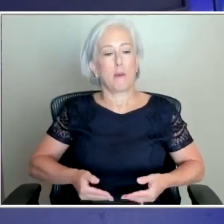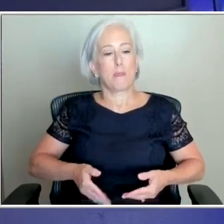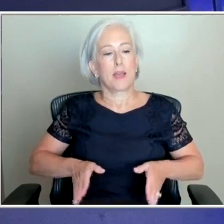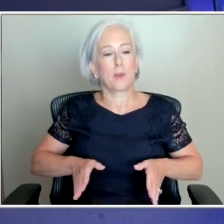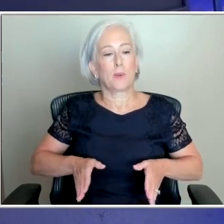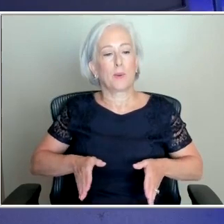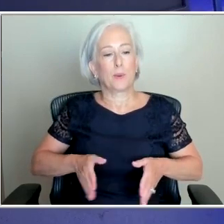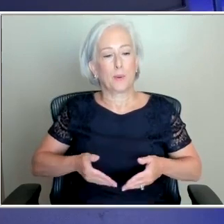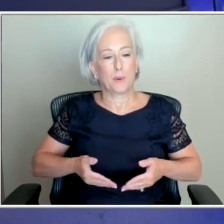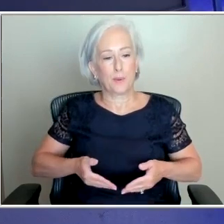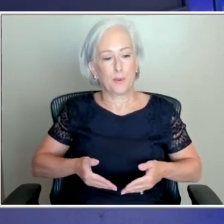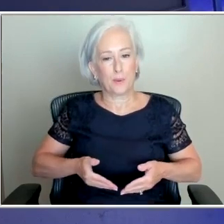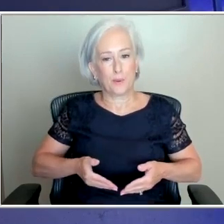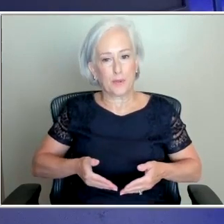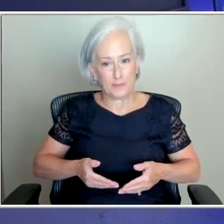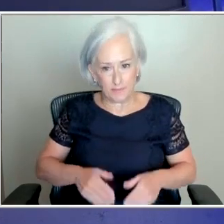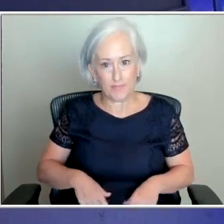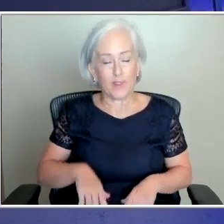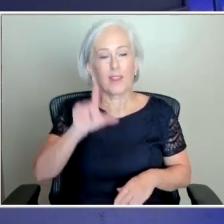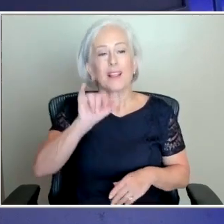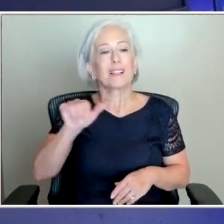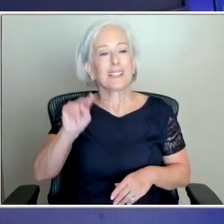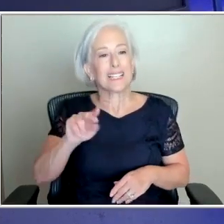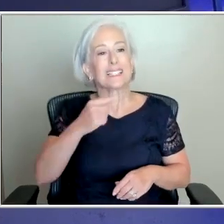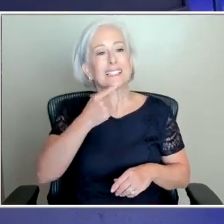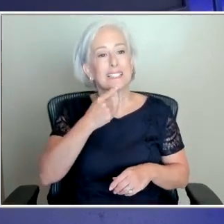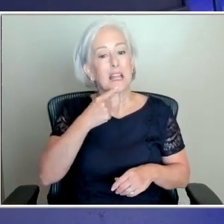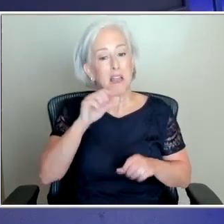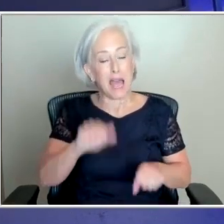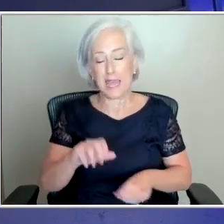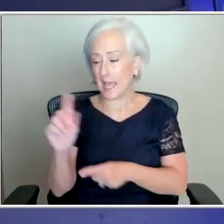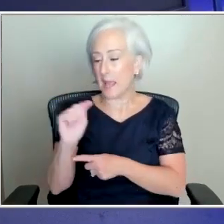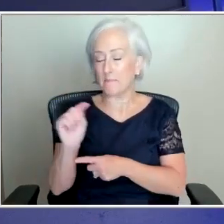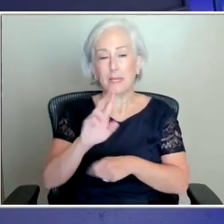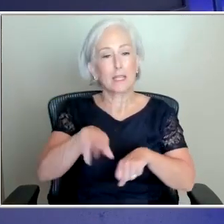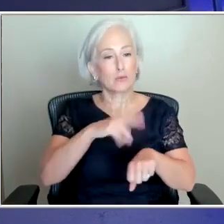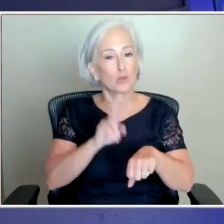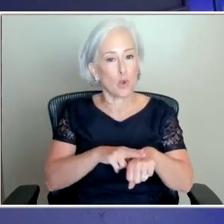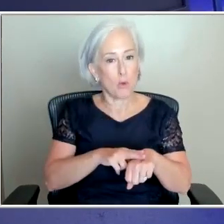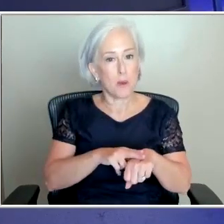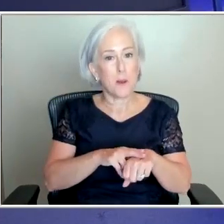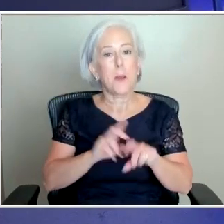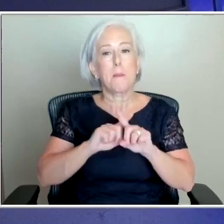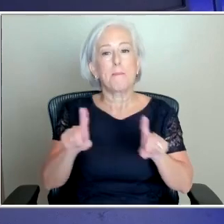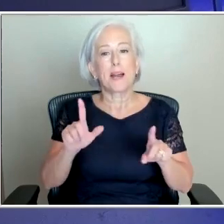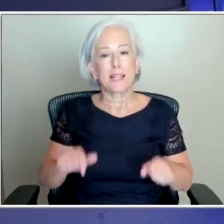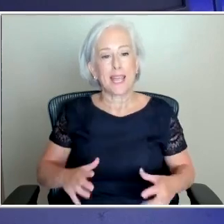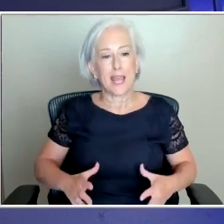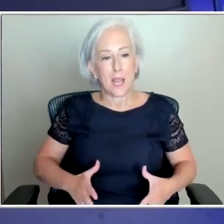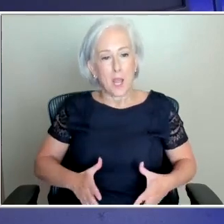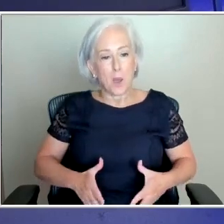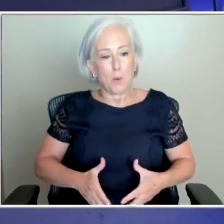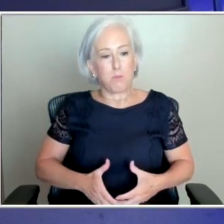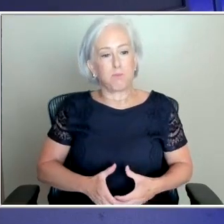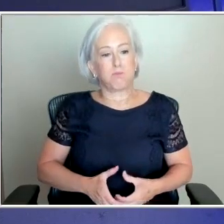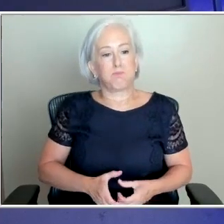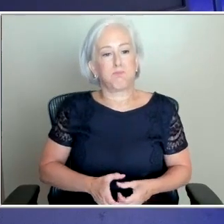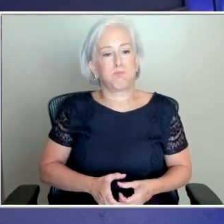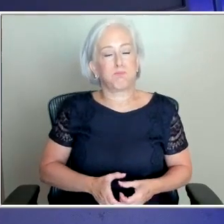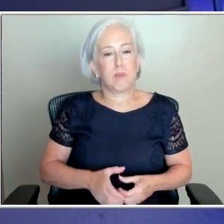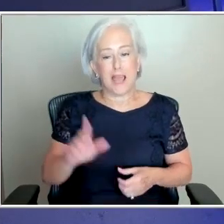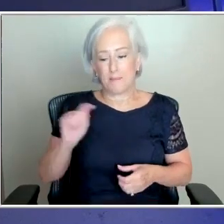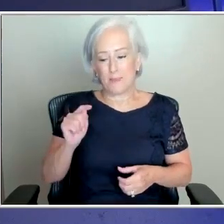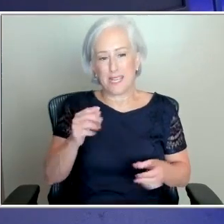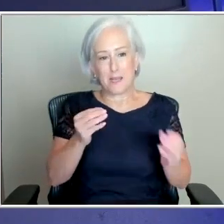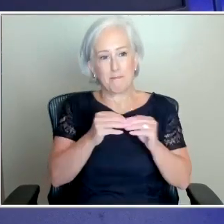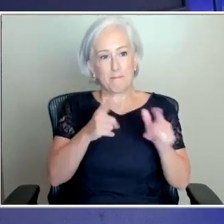normally, but can also force my urine out faster by flexing or squeezing. Am I doing damage when I do that? I would